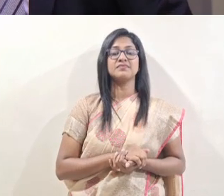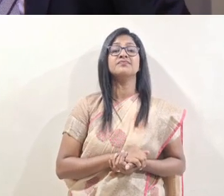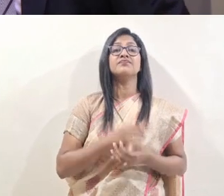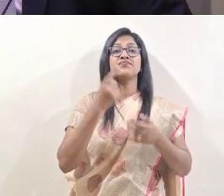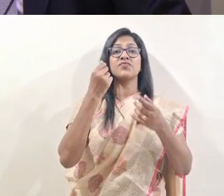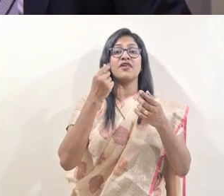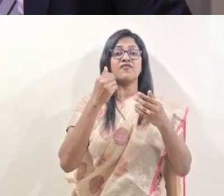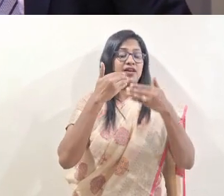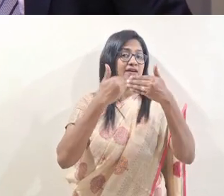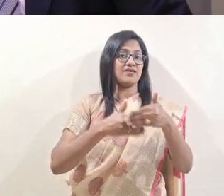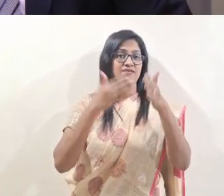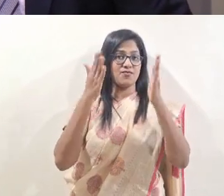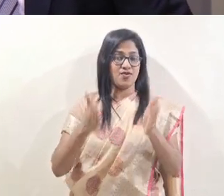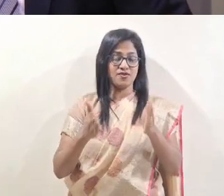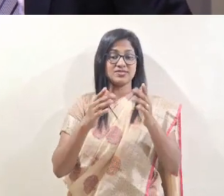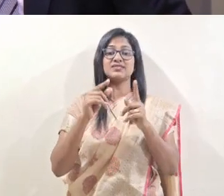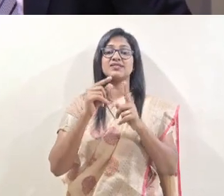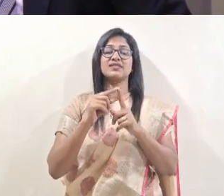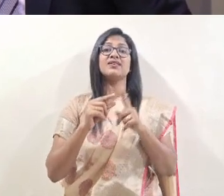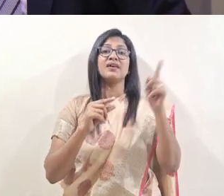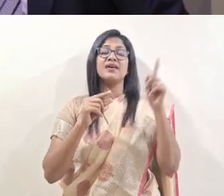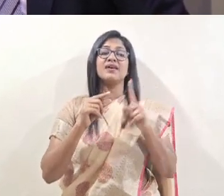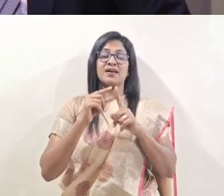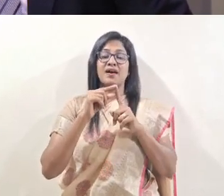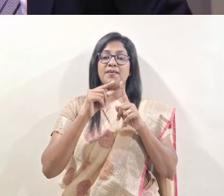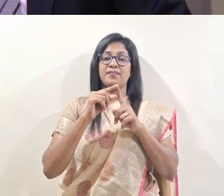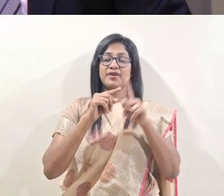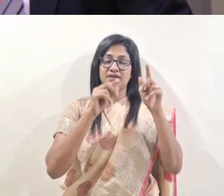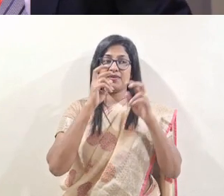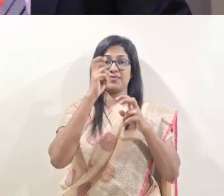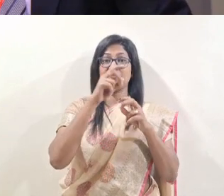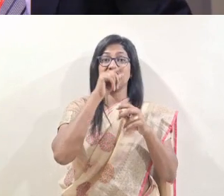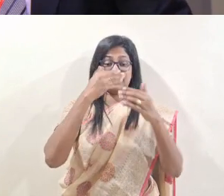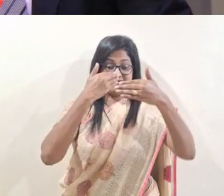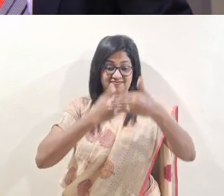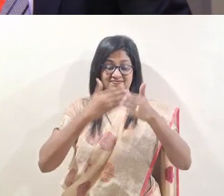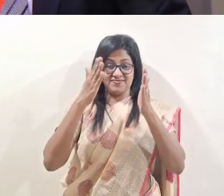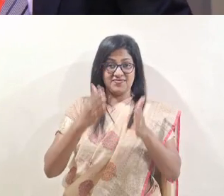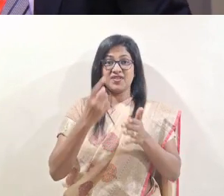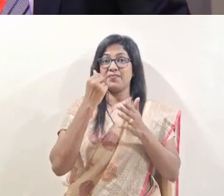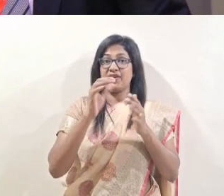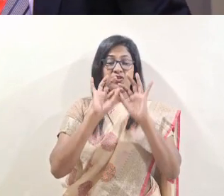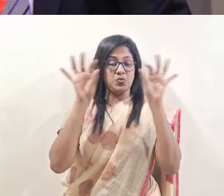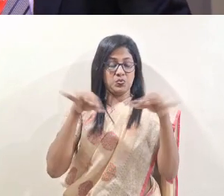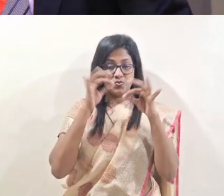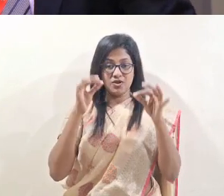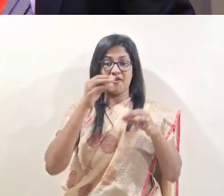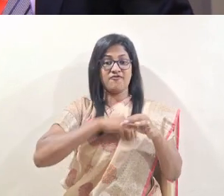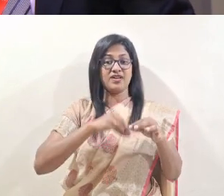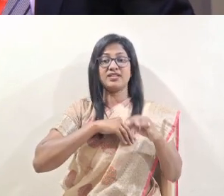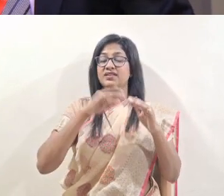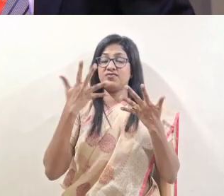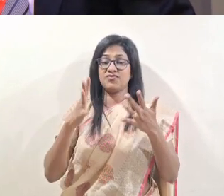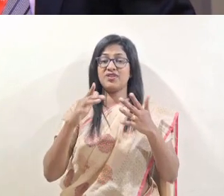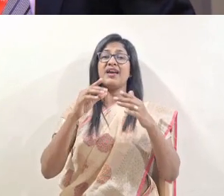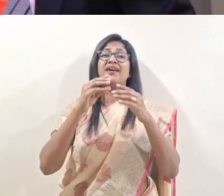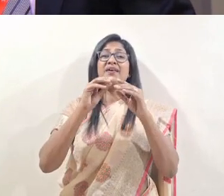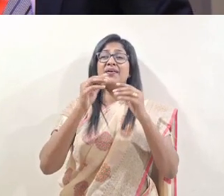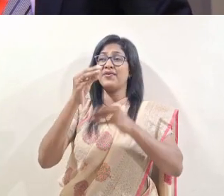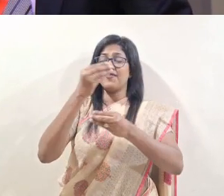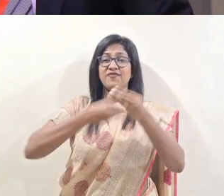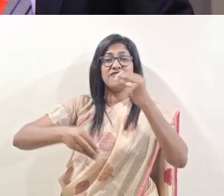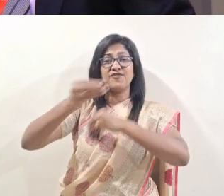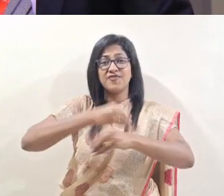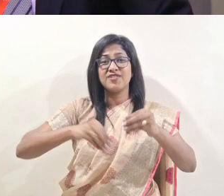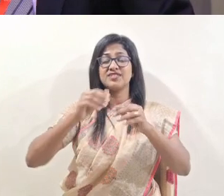non-fare. So Patna. The non-fare box revenue as planned in the financial modeling is almost 40